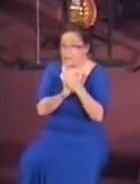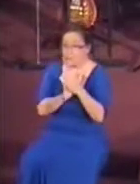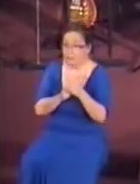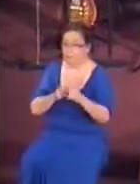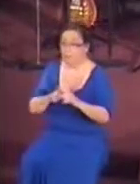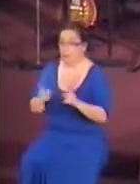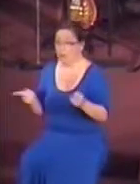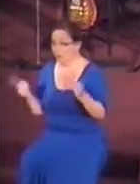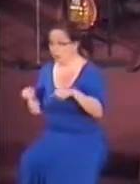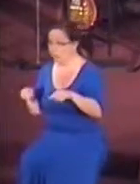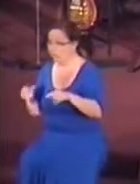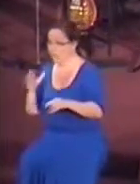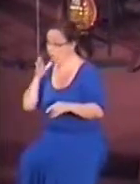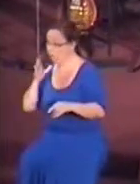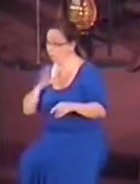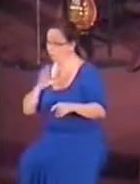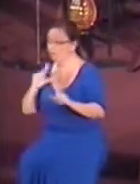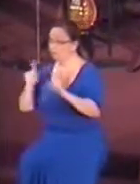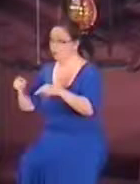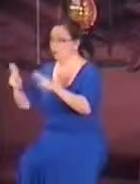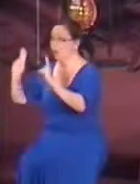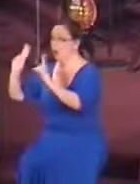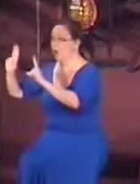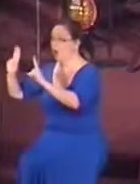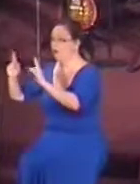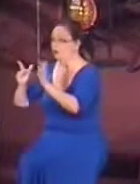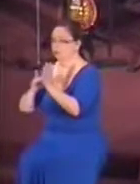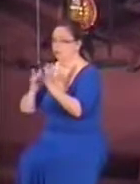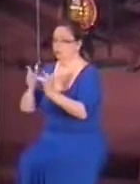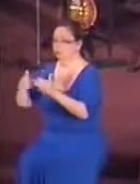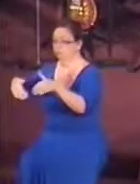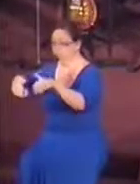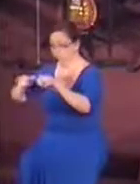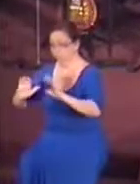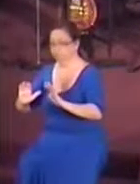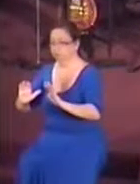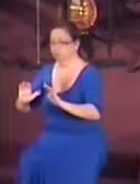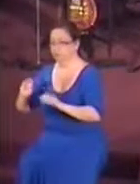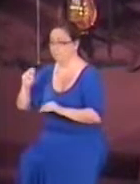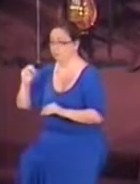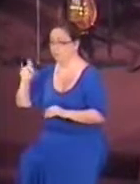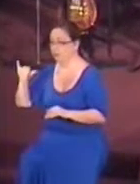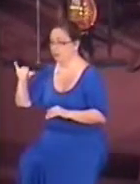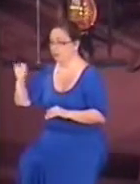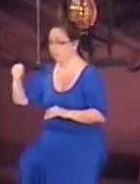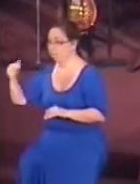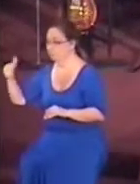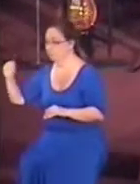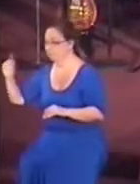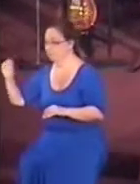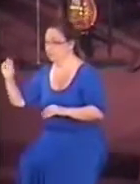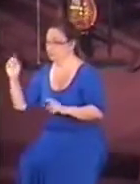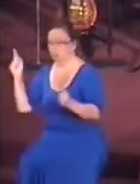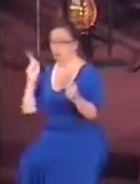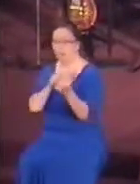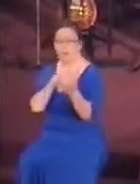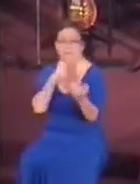these women who went to pay honor to the tomb, Mary Magdalene being one of them. And she comes back and she tells the disciples, Jesus is not